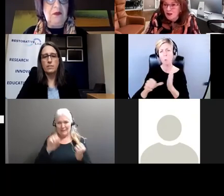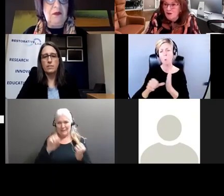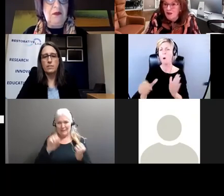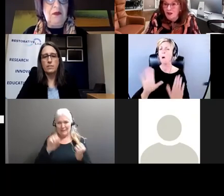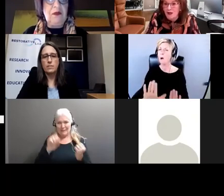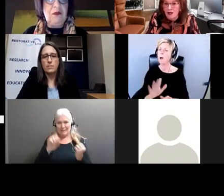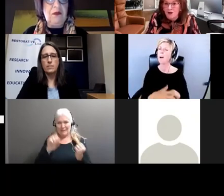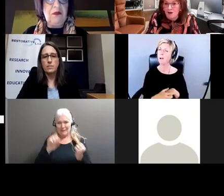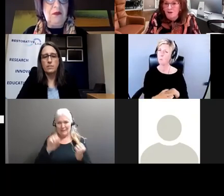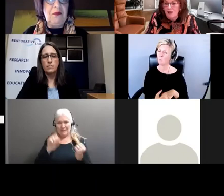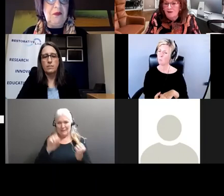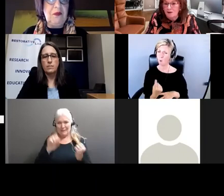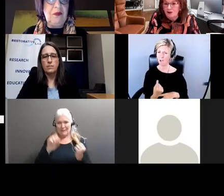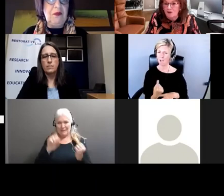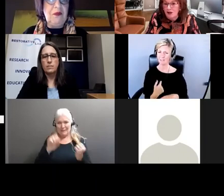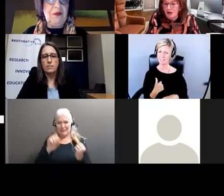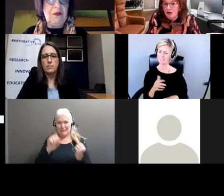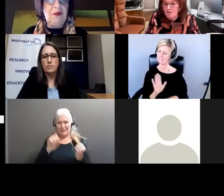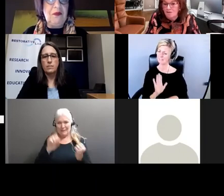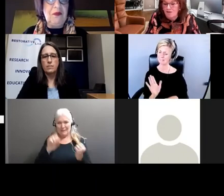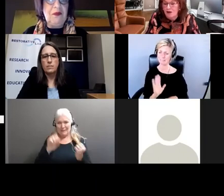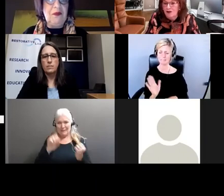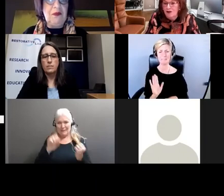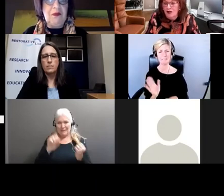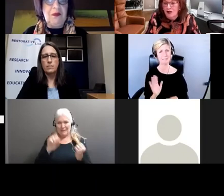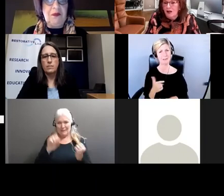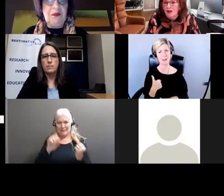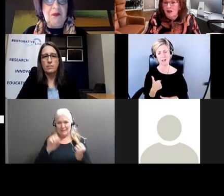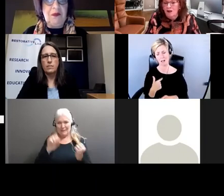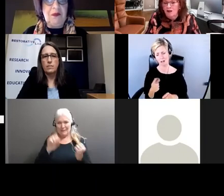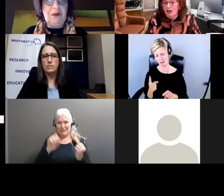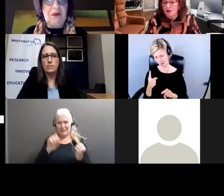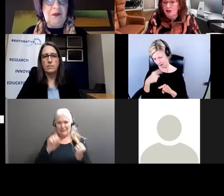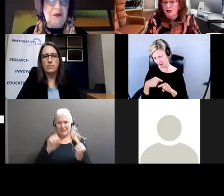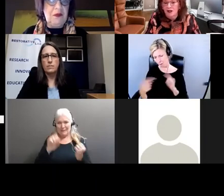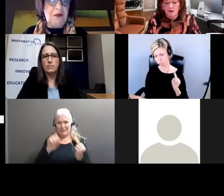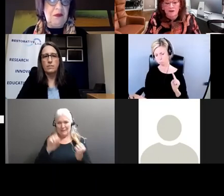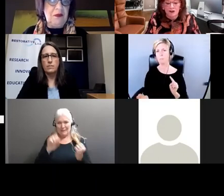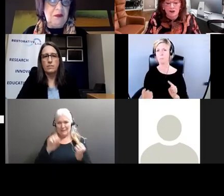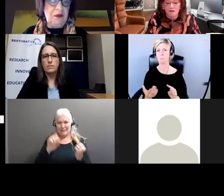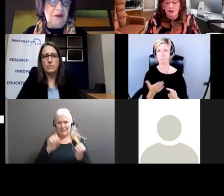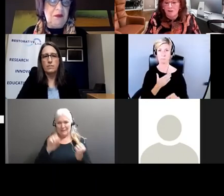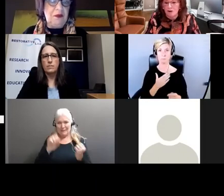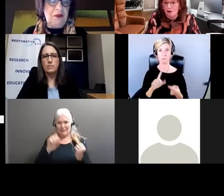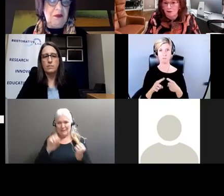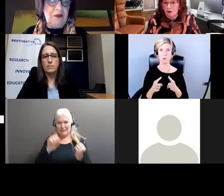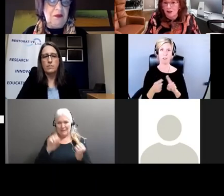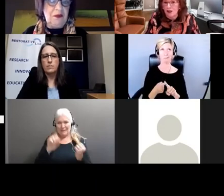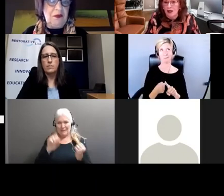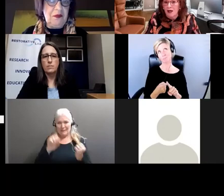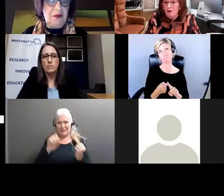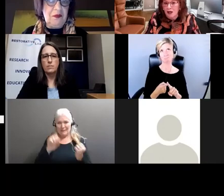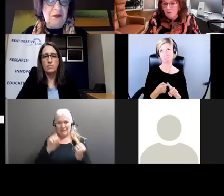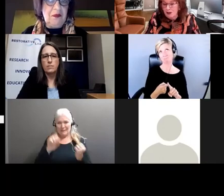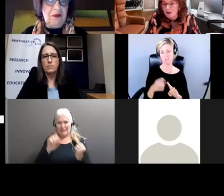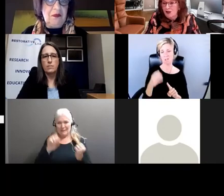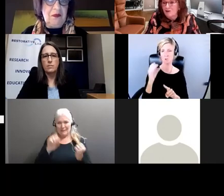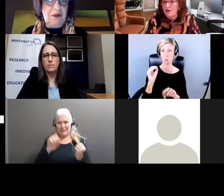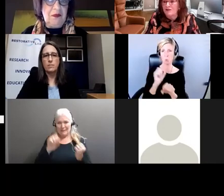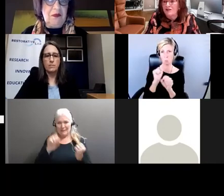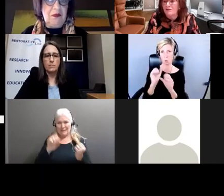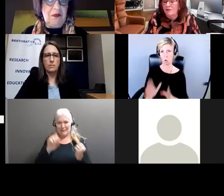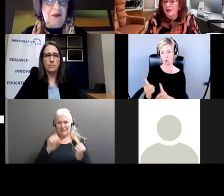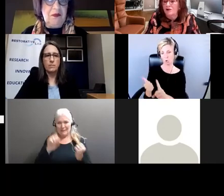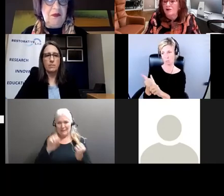real area that we have to be strong. I have a friend slash colleague who is an incredible human being, but how many times